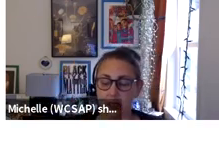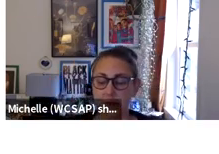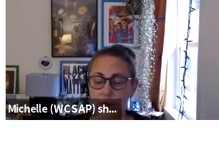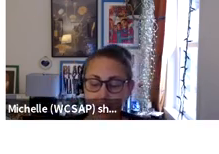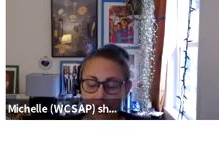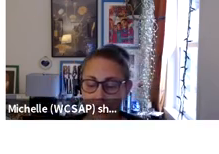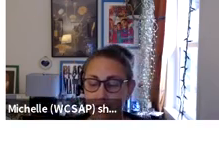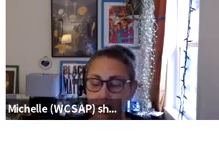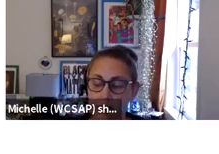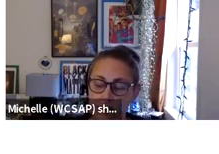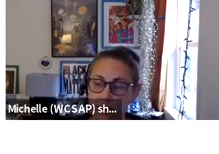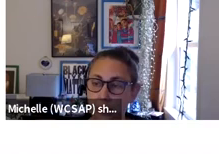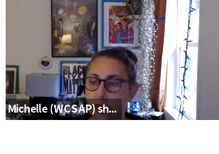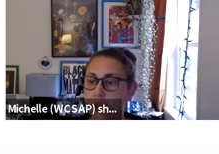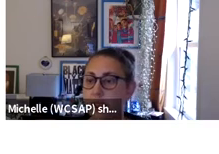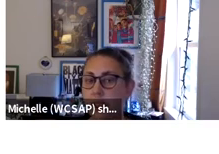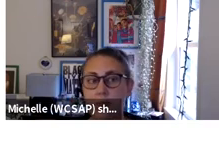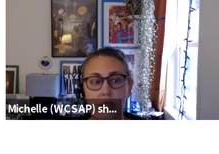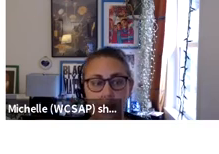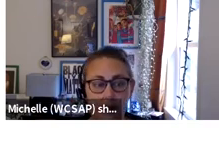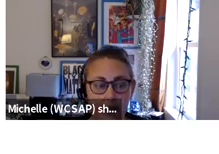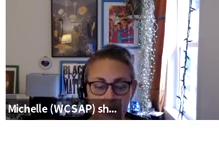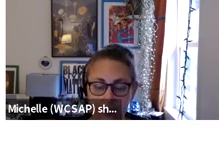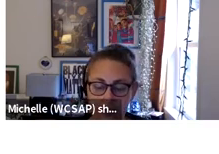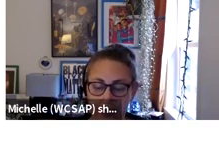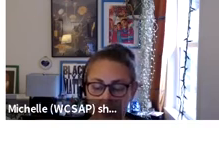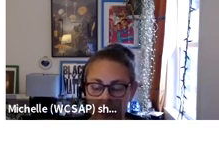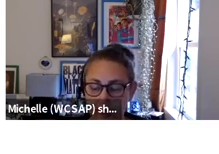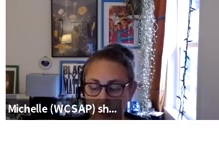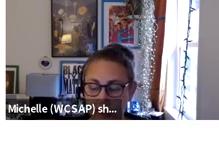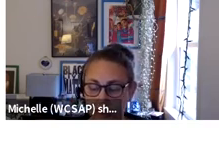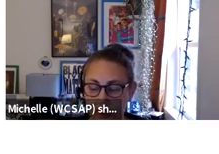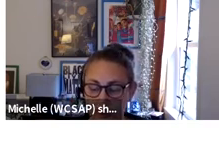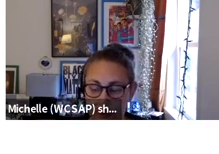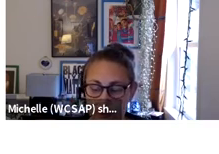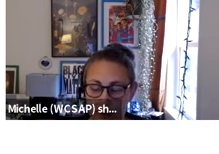1855 through 1856 between the United States military and